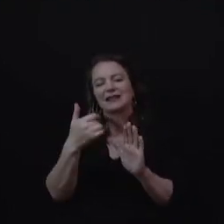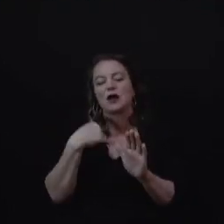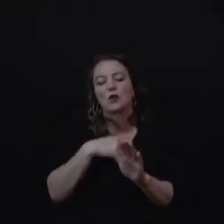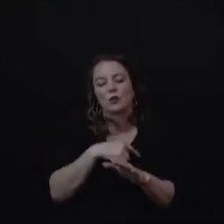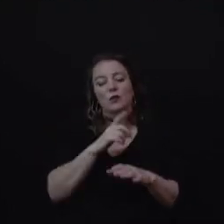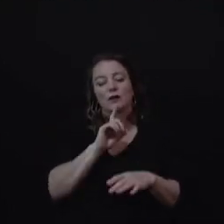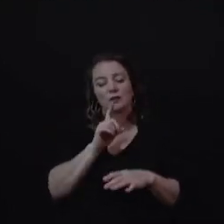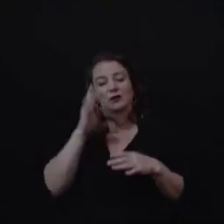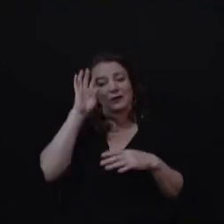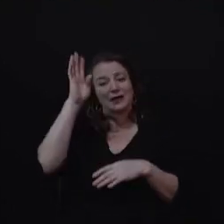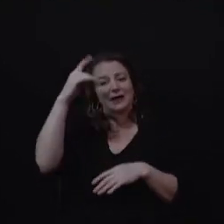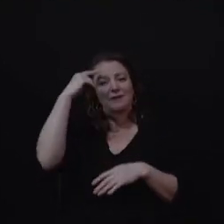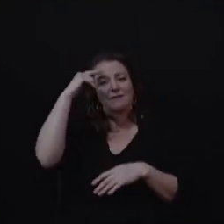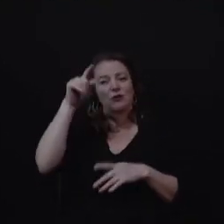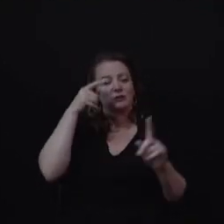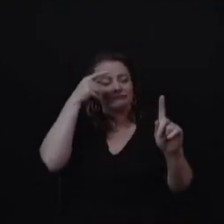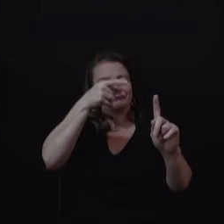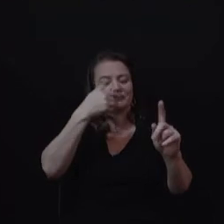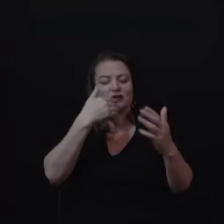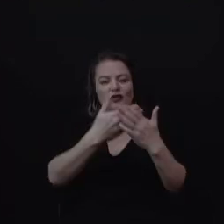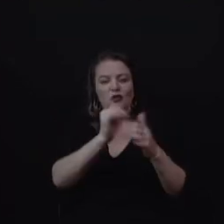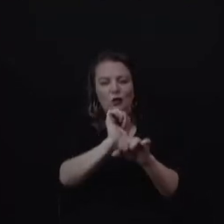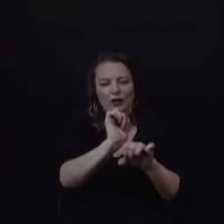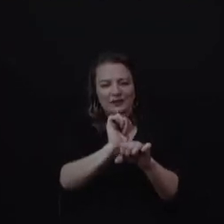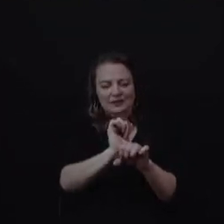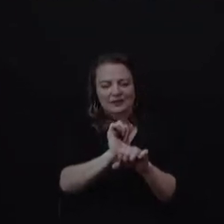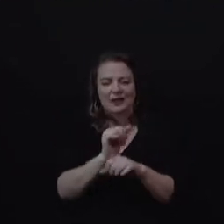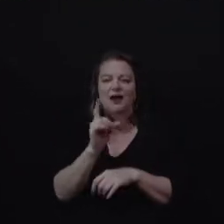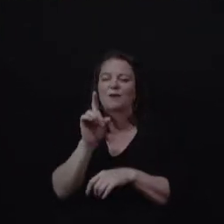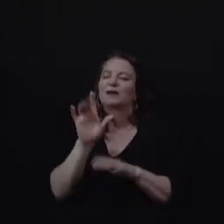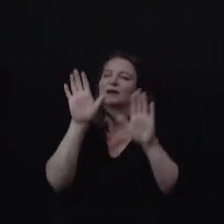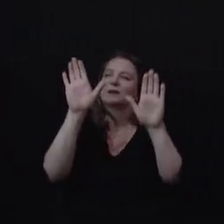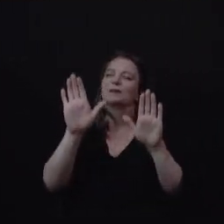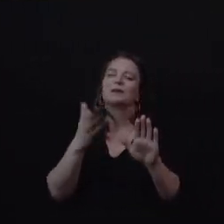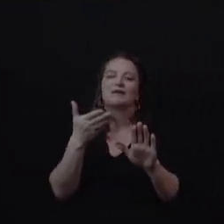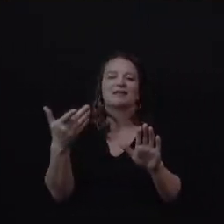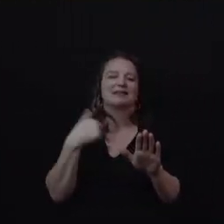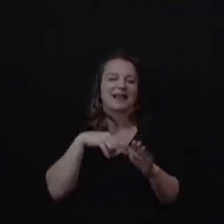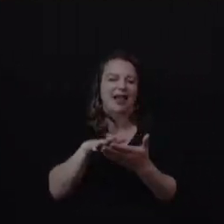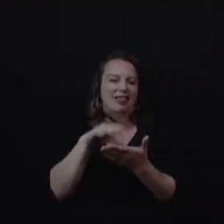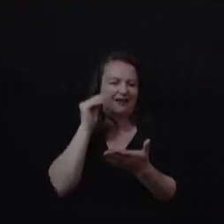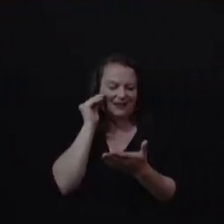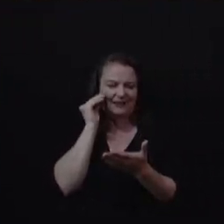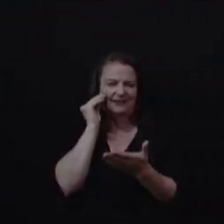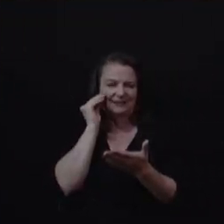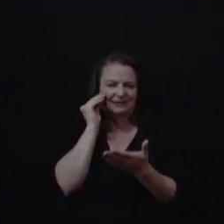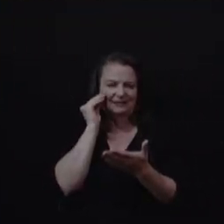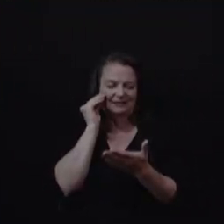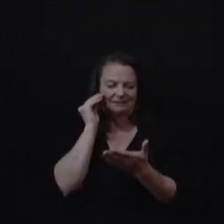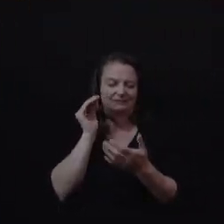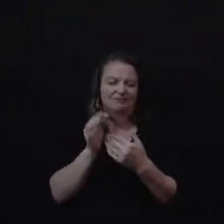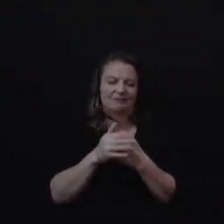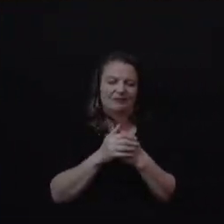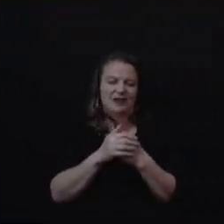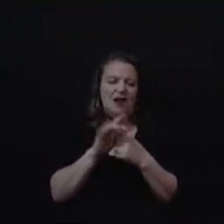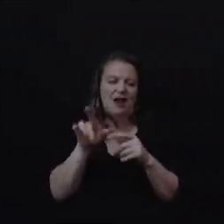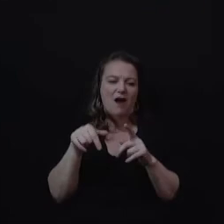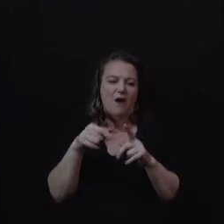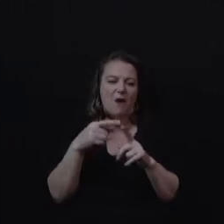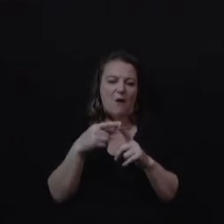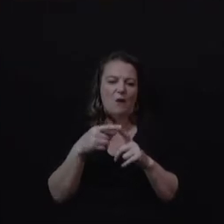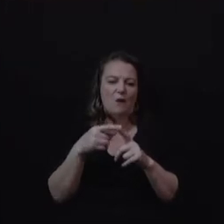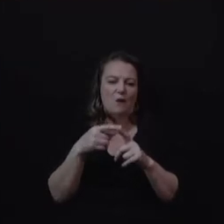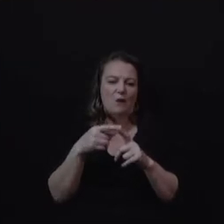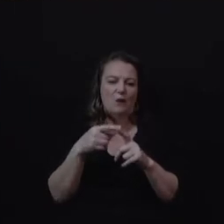created for good works. And one of the wonderful things that I've learned in life is that when I